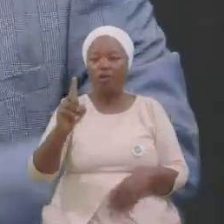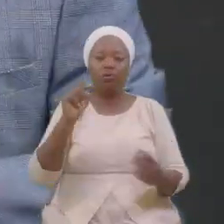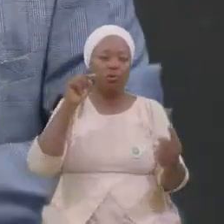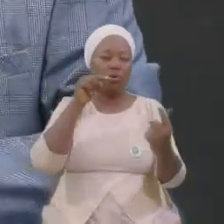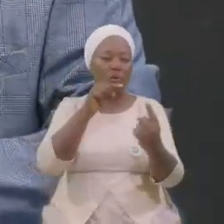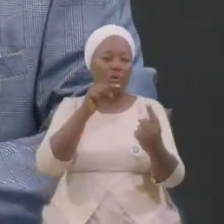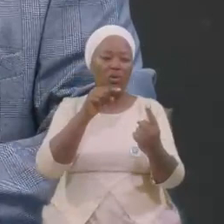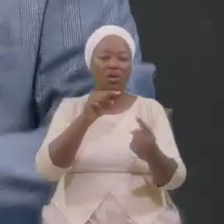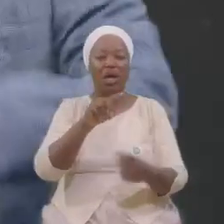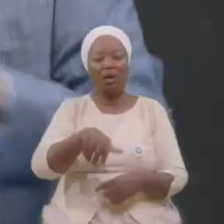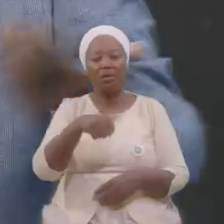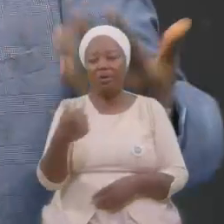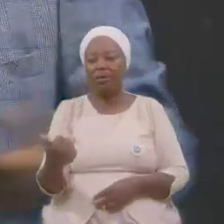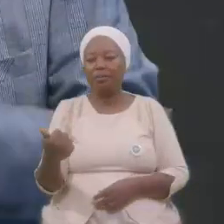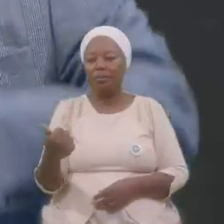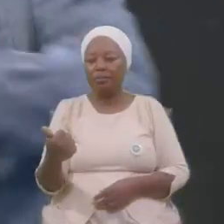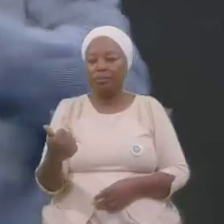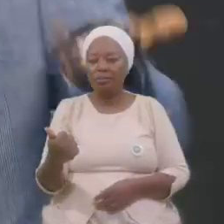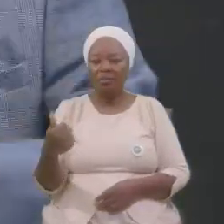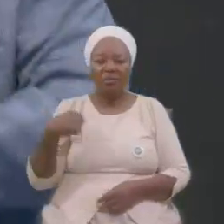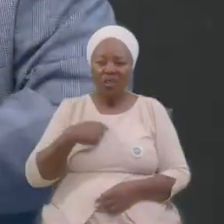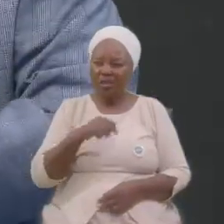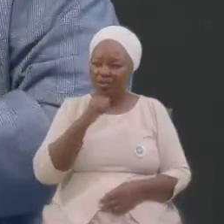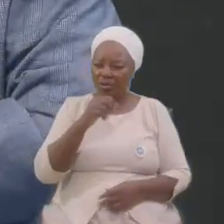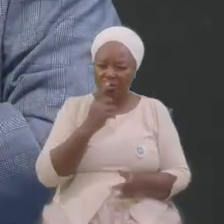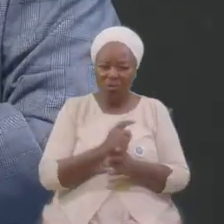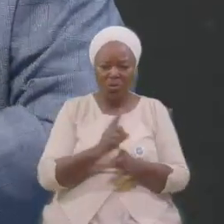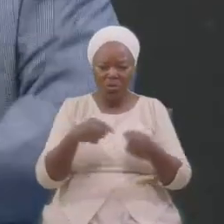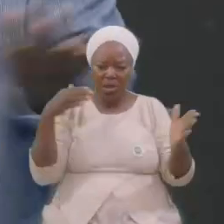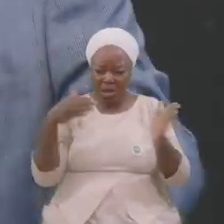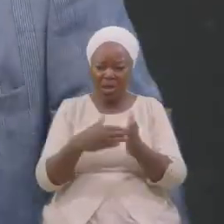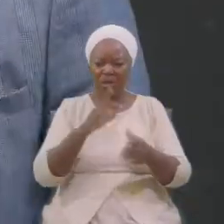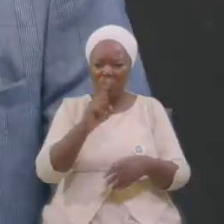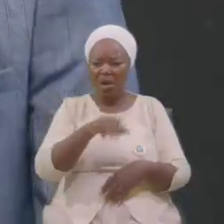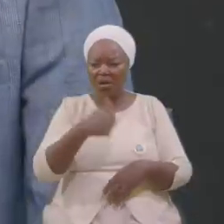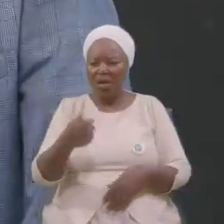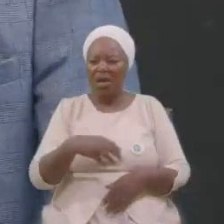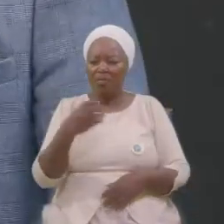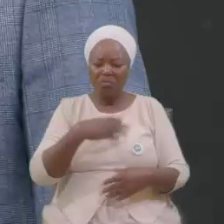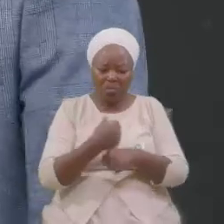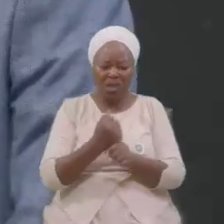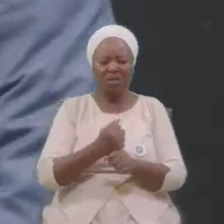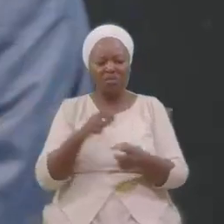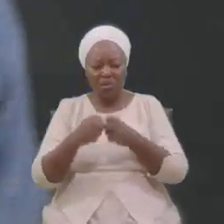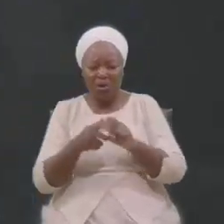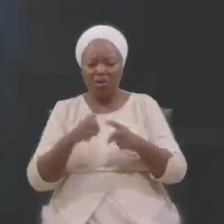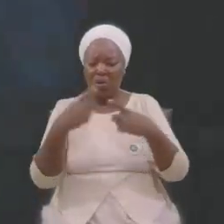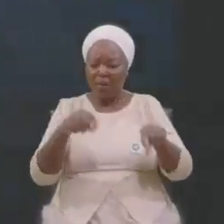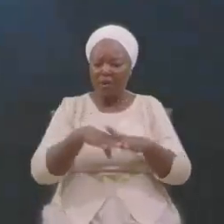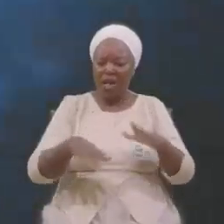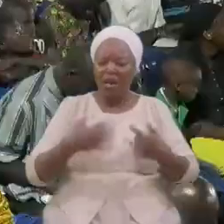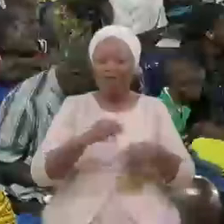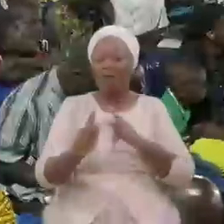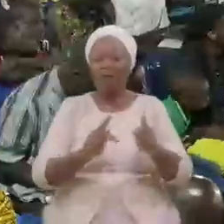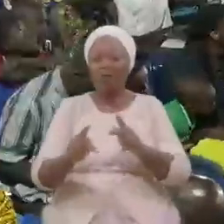toward another. We're not, you know, contradicting people and causing conflict in the lives of people. And